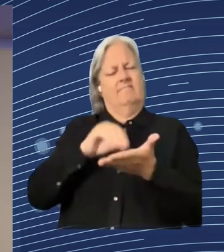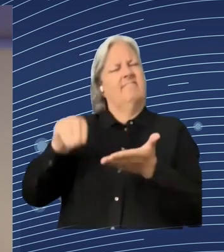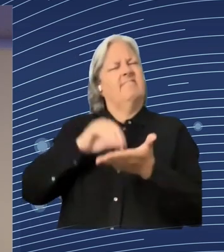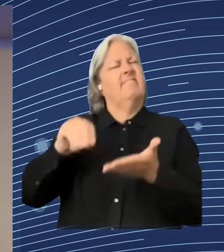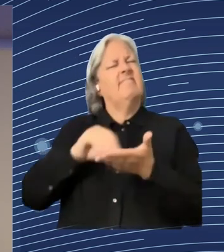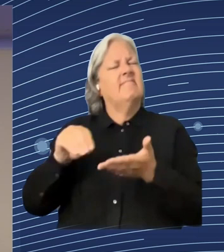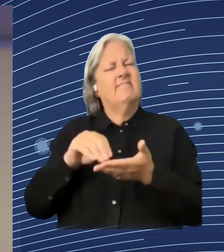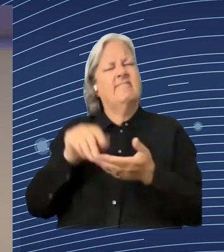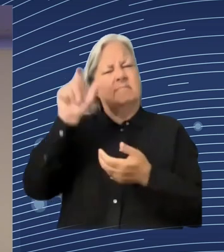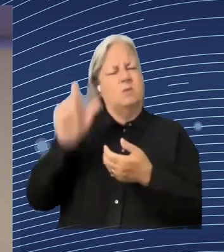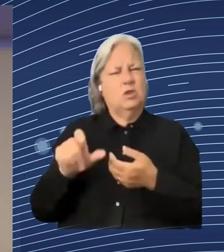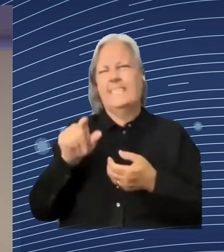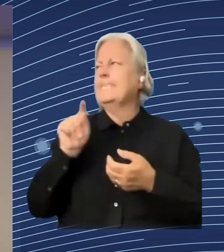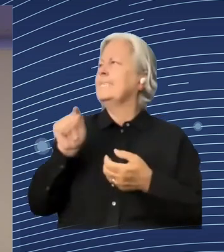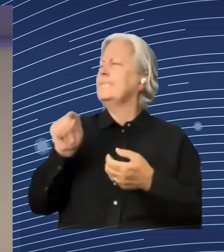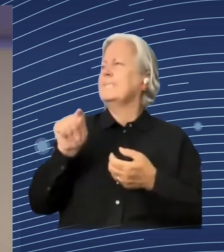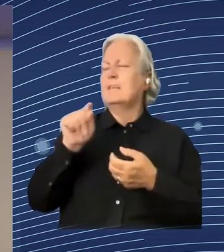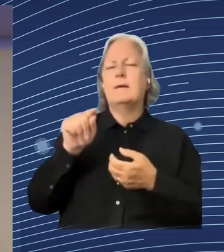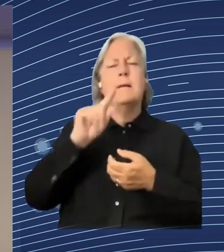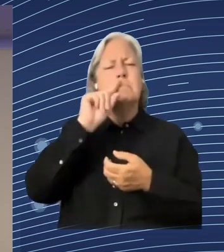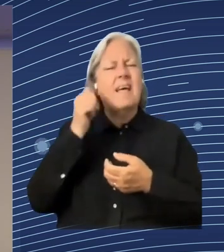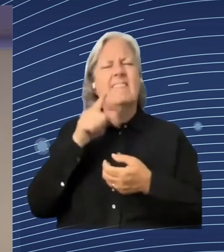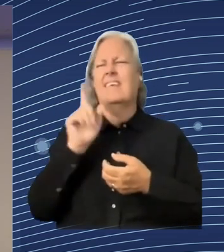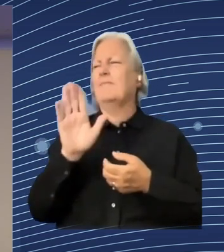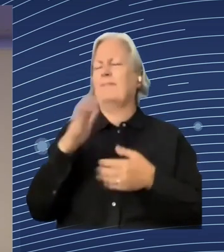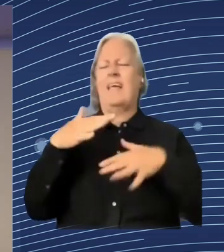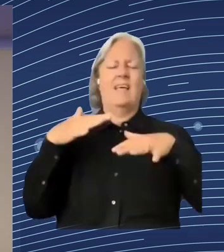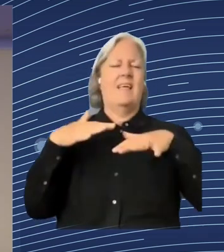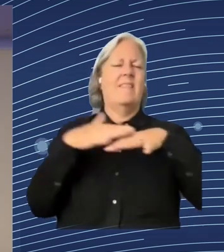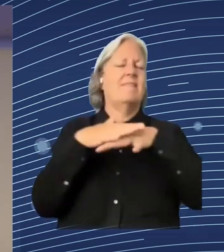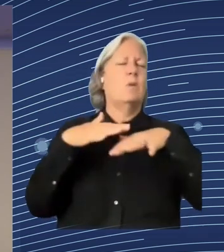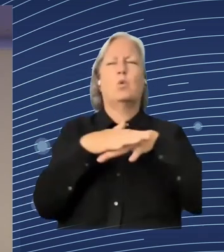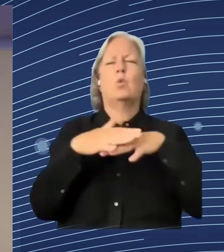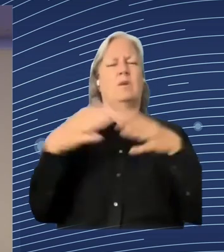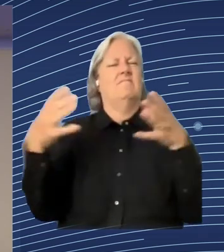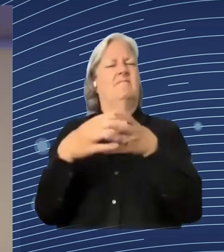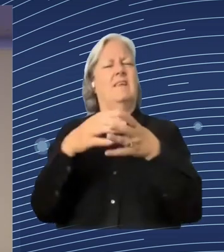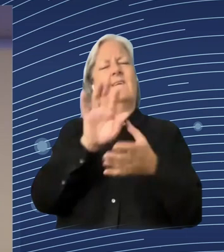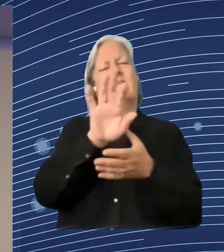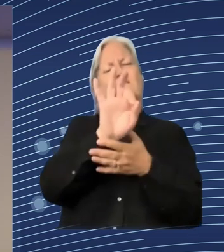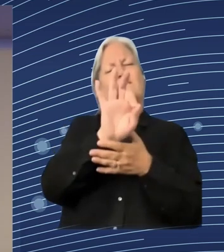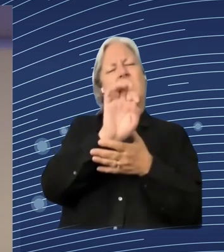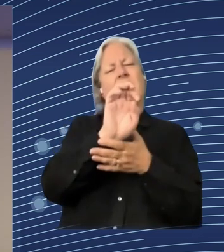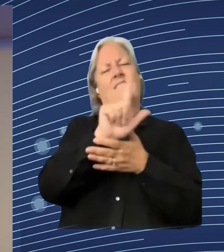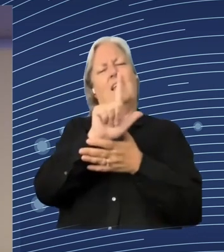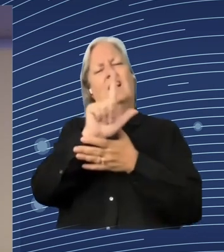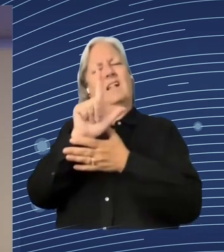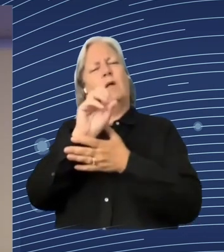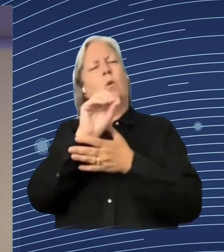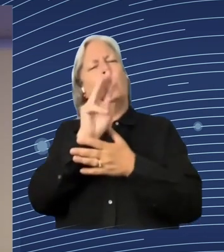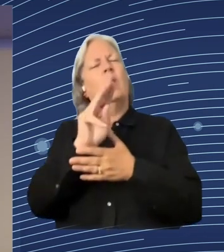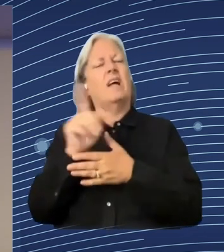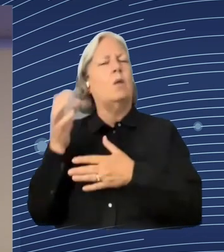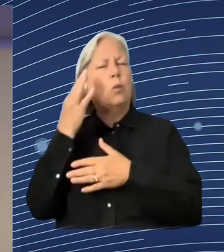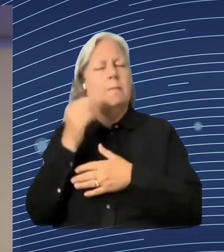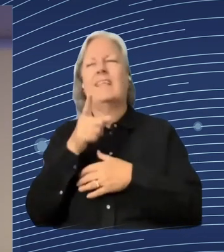from from a network of fellows that she has developed a system to combat fake news, and it